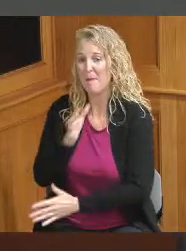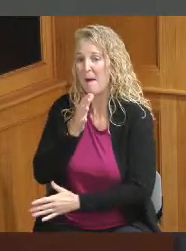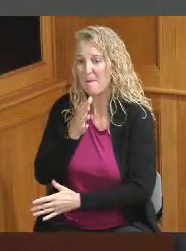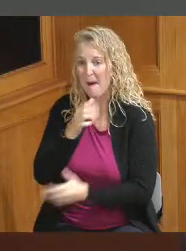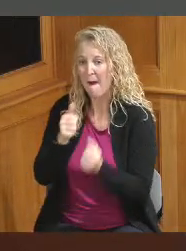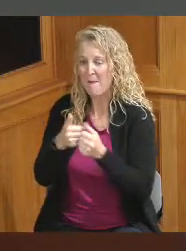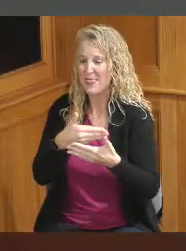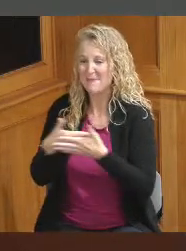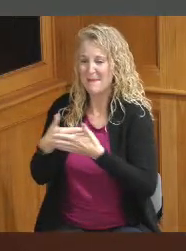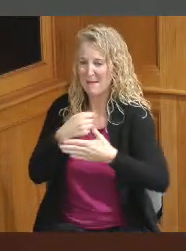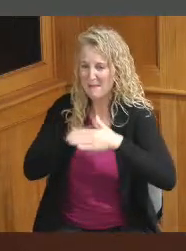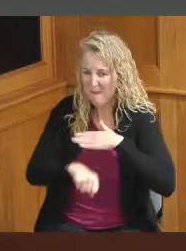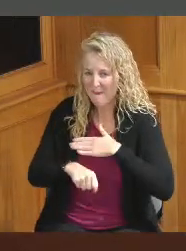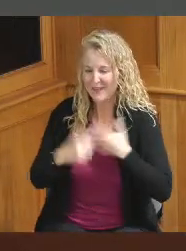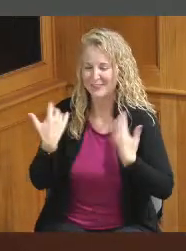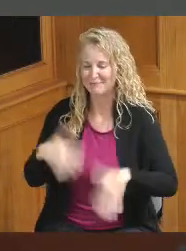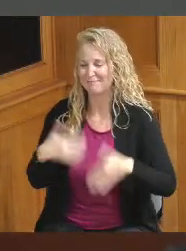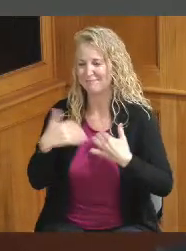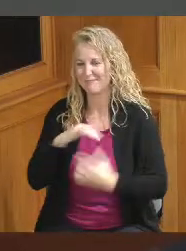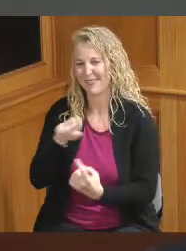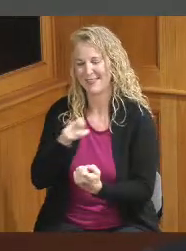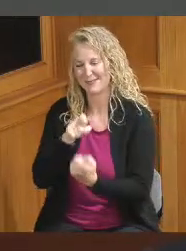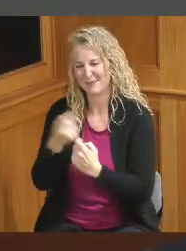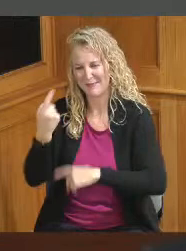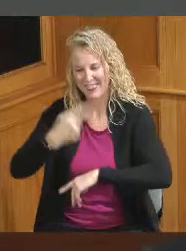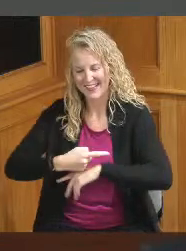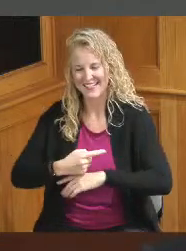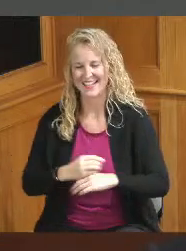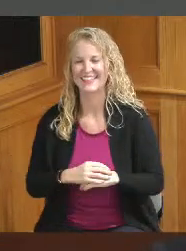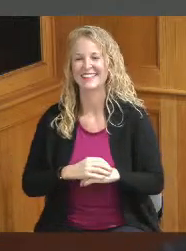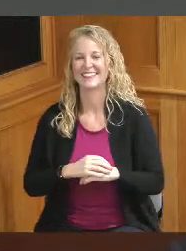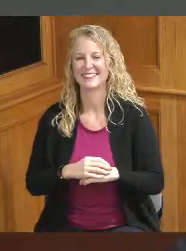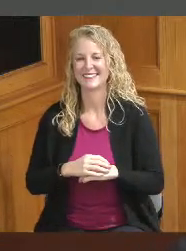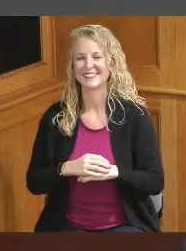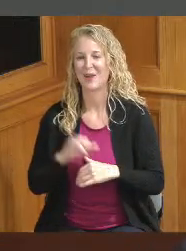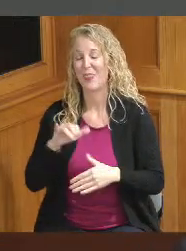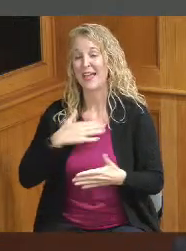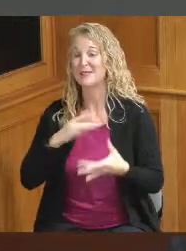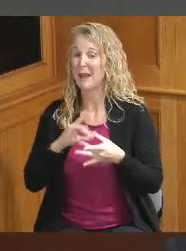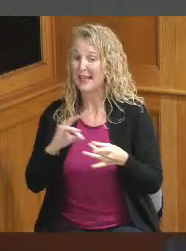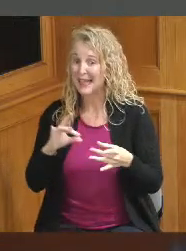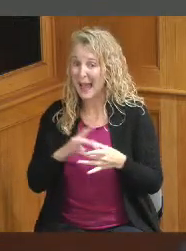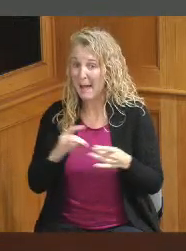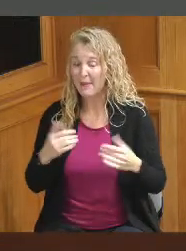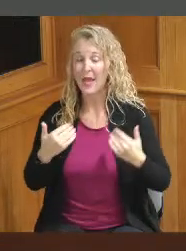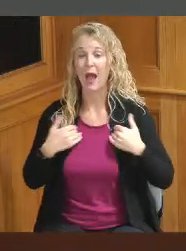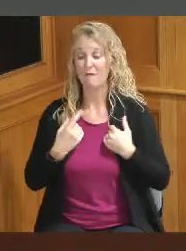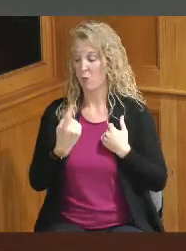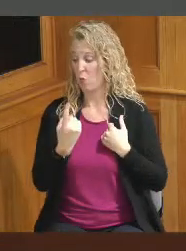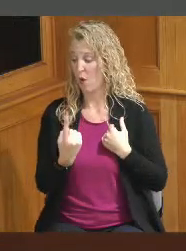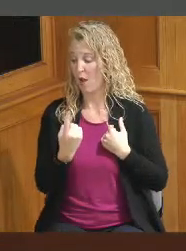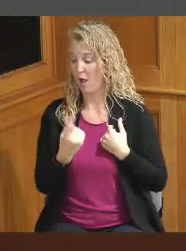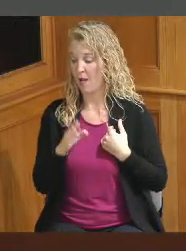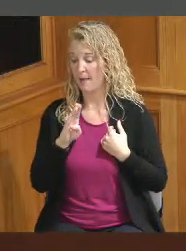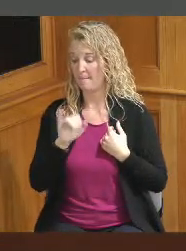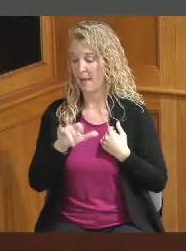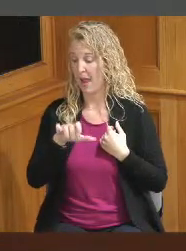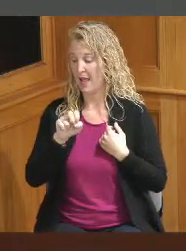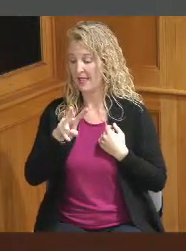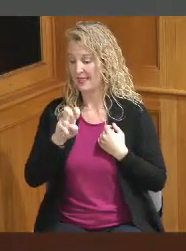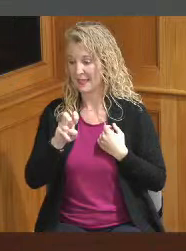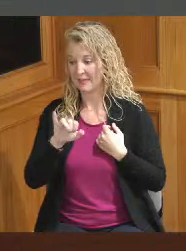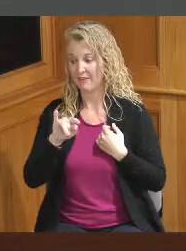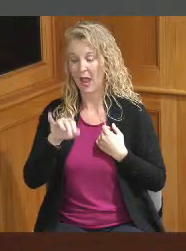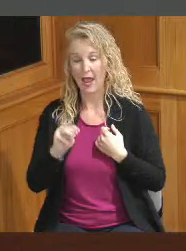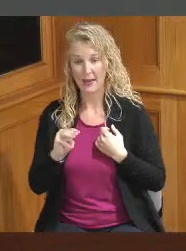of her work and for her work on that particular day as well. So that's my comment, Commissioner. I do have one by leave item